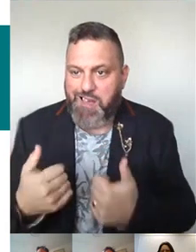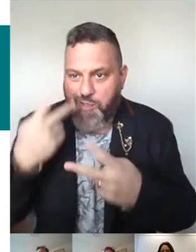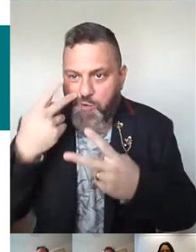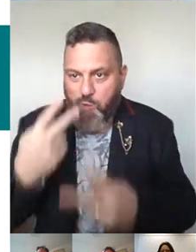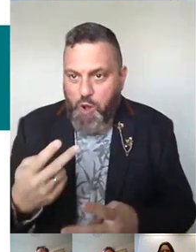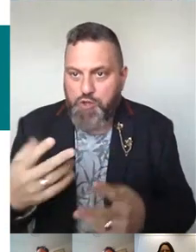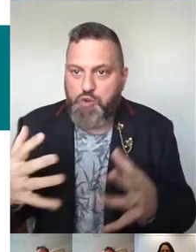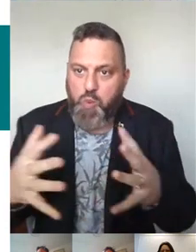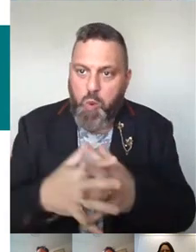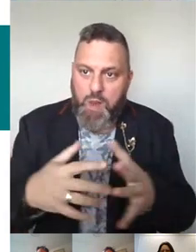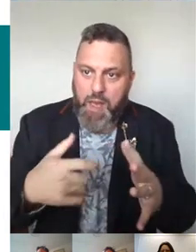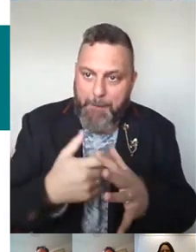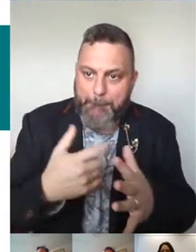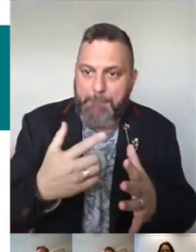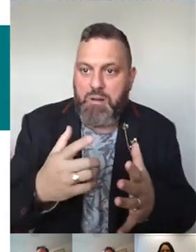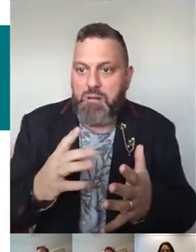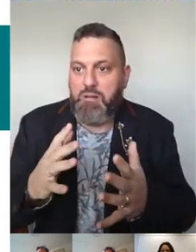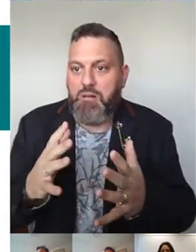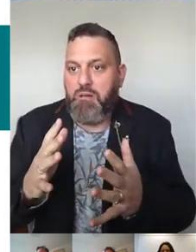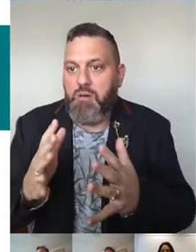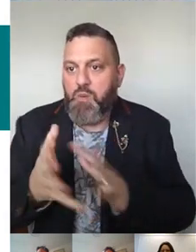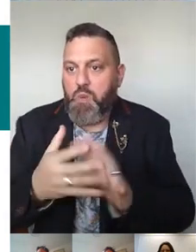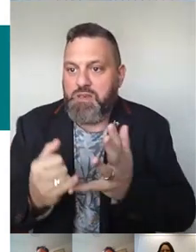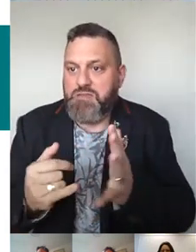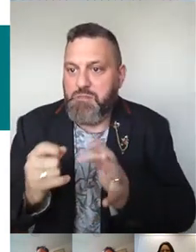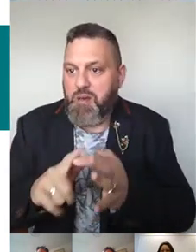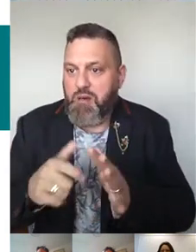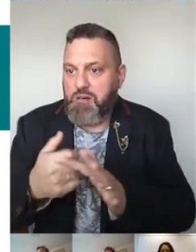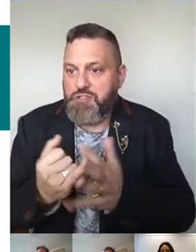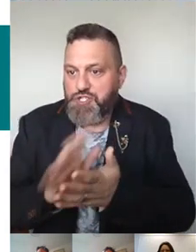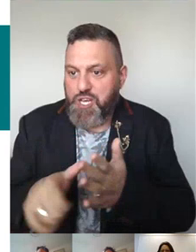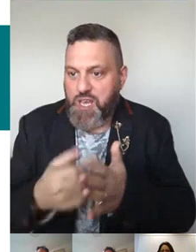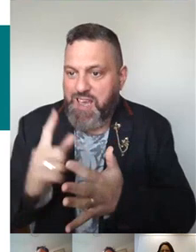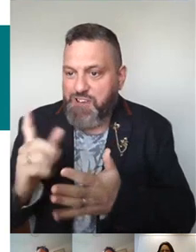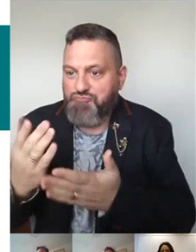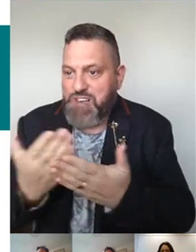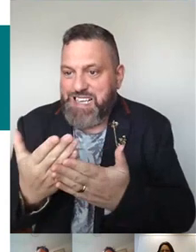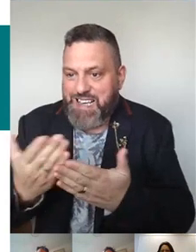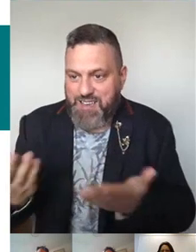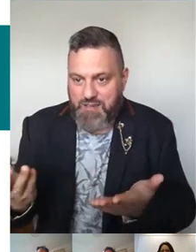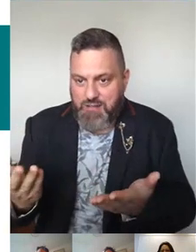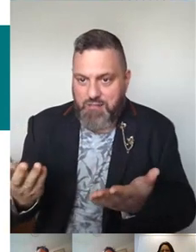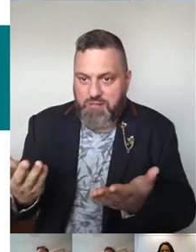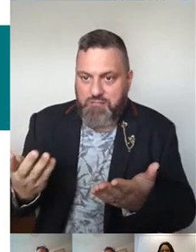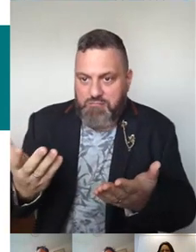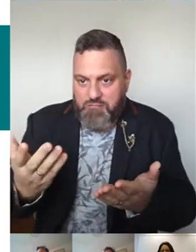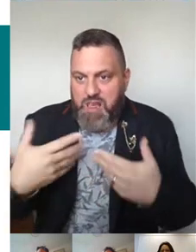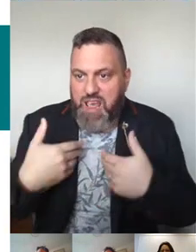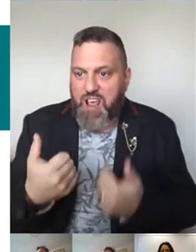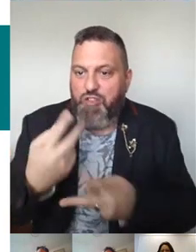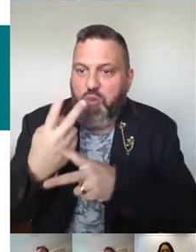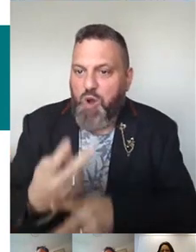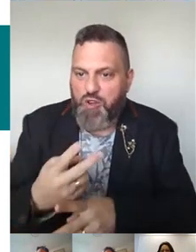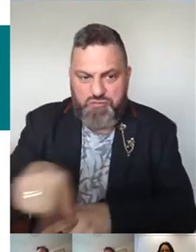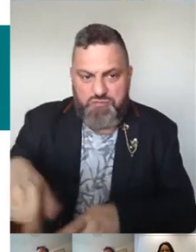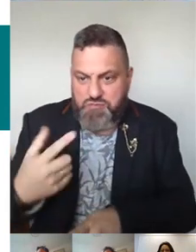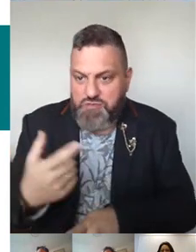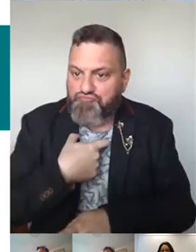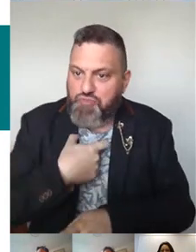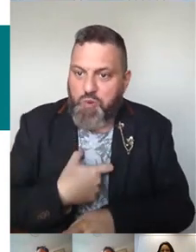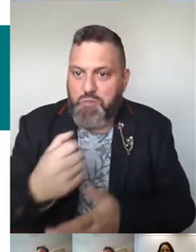is Wokingham Borough, Reading and West Berkshire. Health Watch, a key part of our role is to ensure